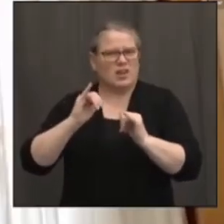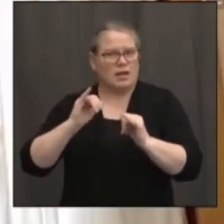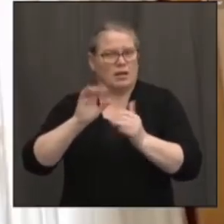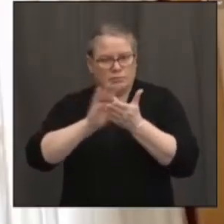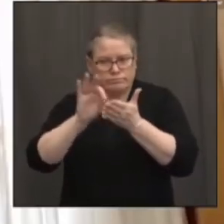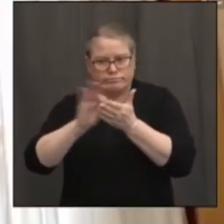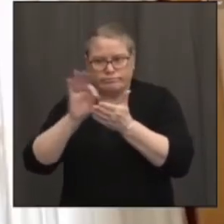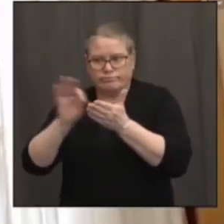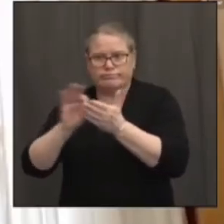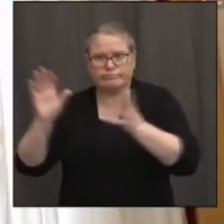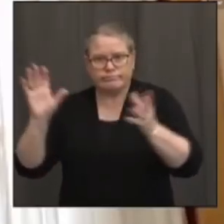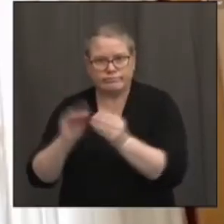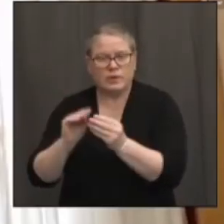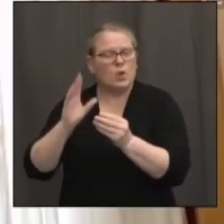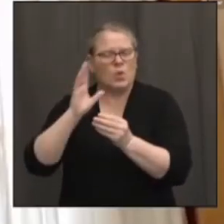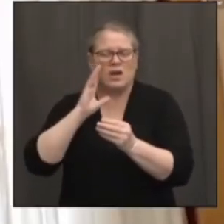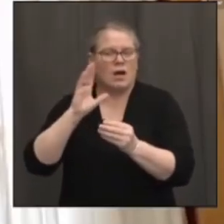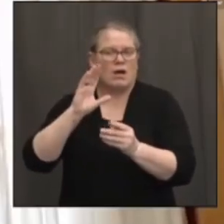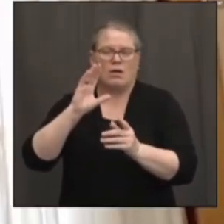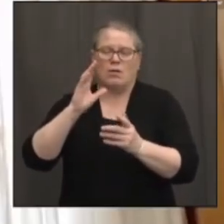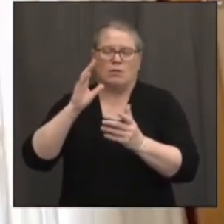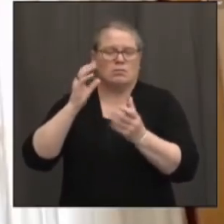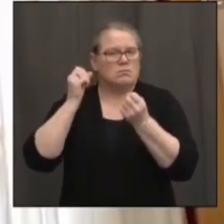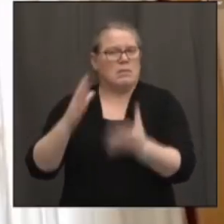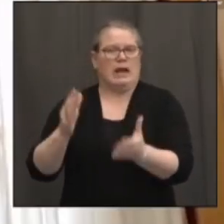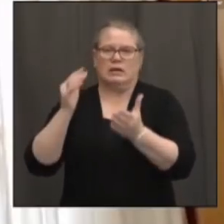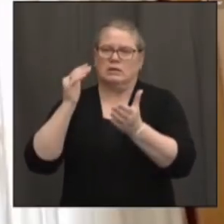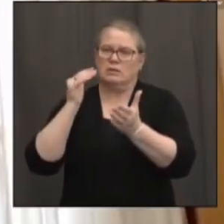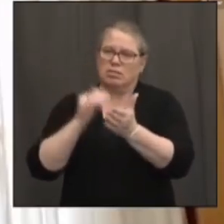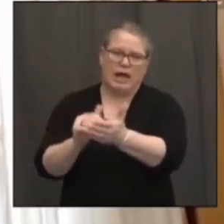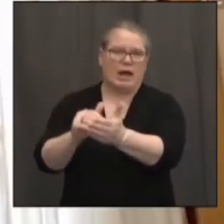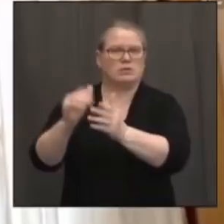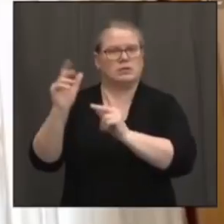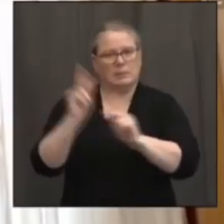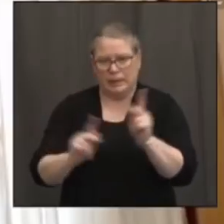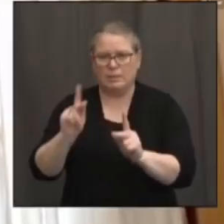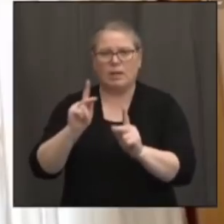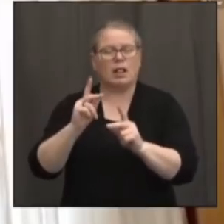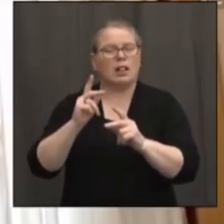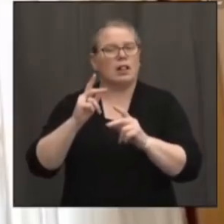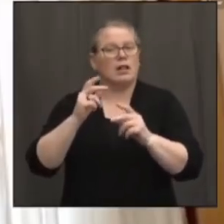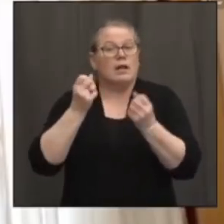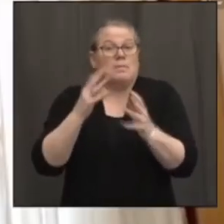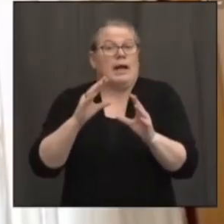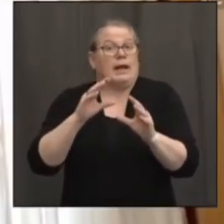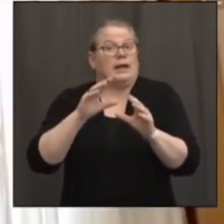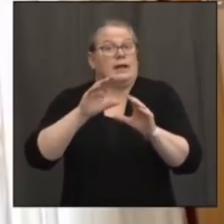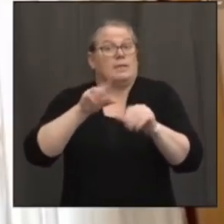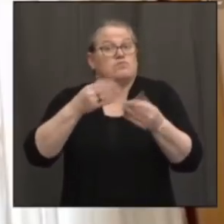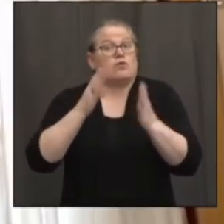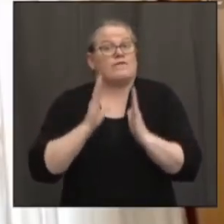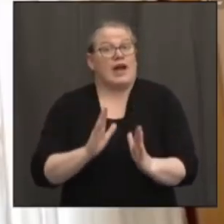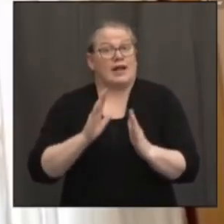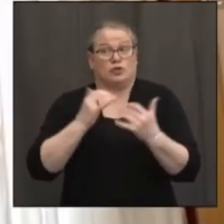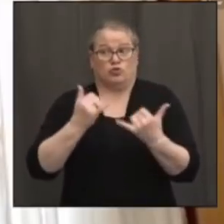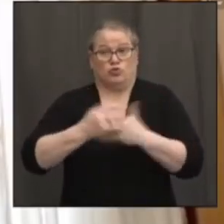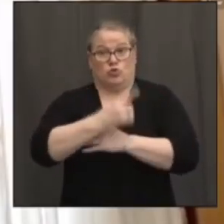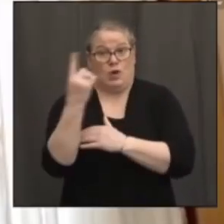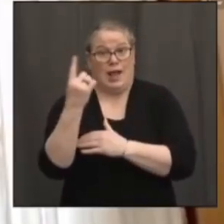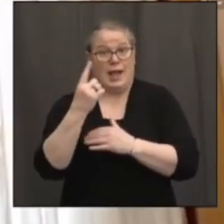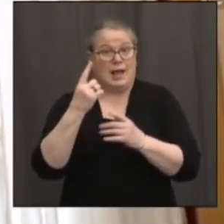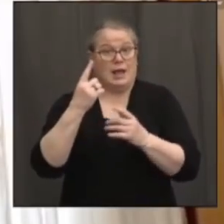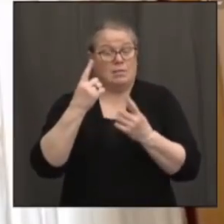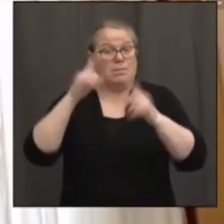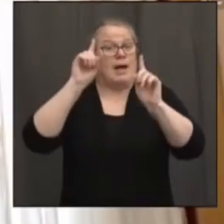alluded to, there'll be a lot more appointments coming online in the next couple of days as well. Many providers were just finding out about today about their Johnson &